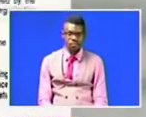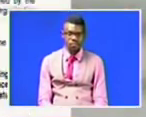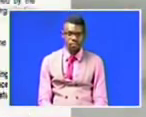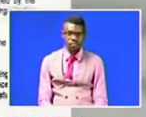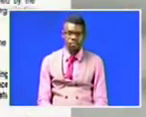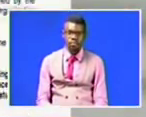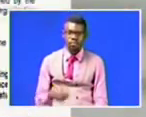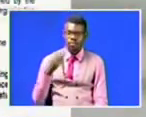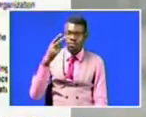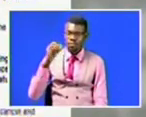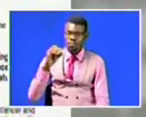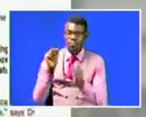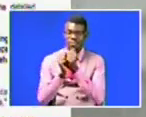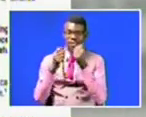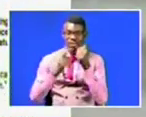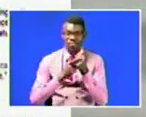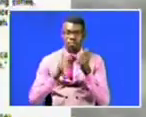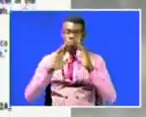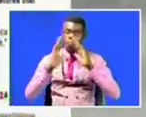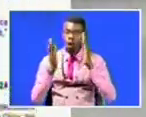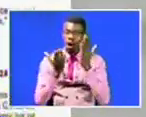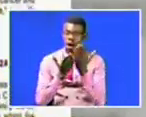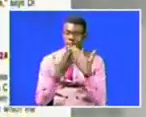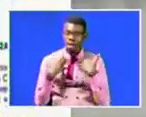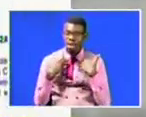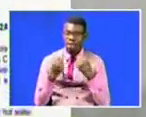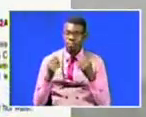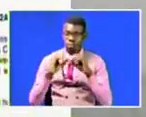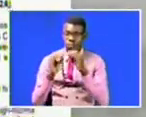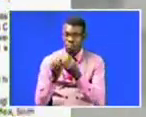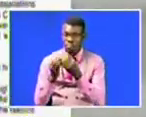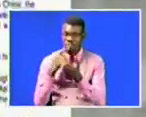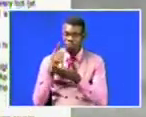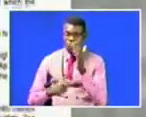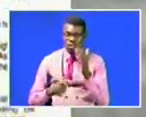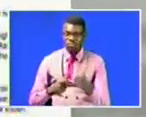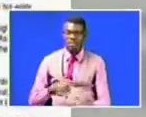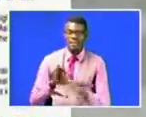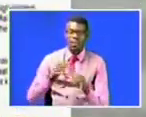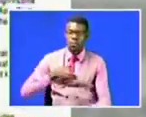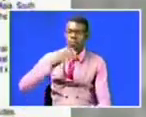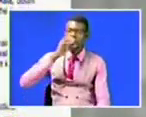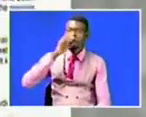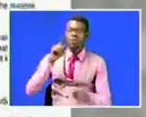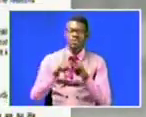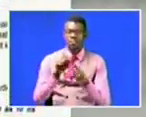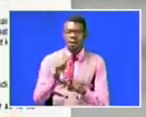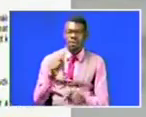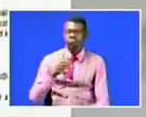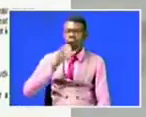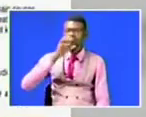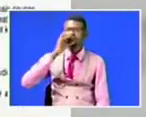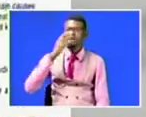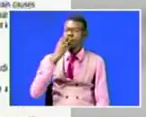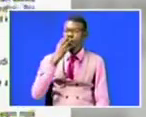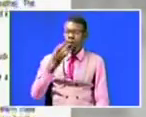In 2016, the World Health Organization said drinking tea and other beverages at temperature hotter than 65